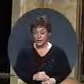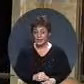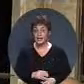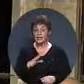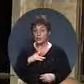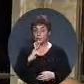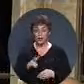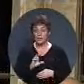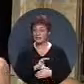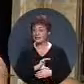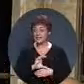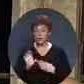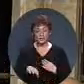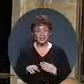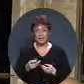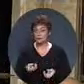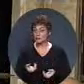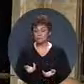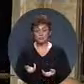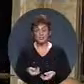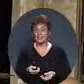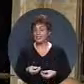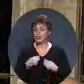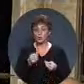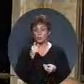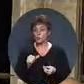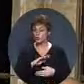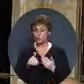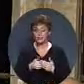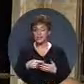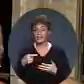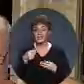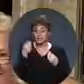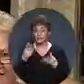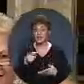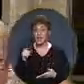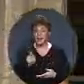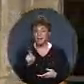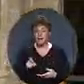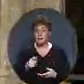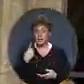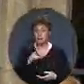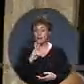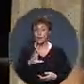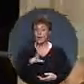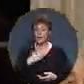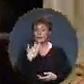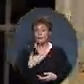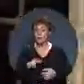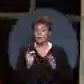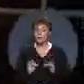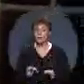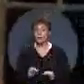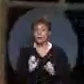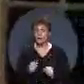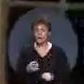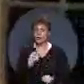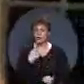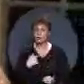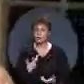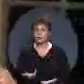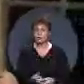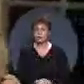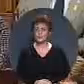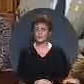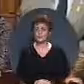and therefore it is incomplete, does not provide the minister the data essential to make this decision? The